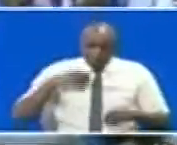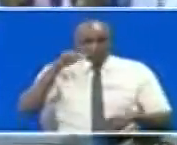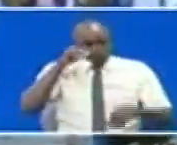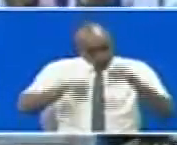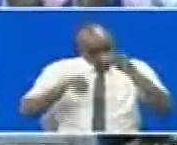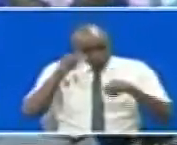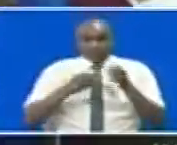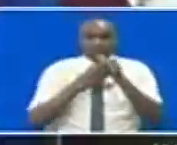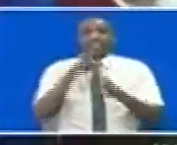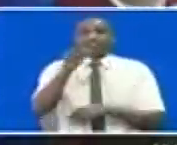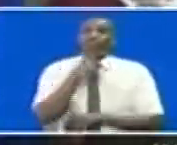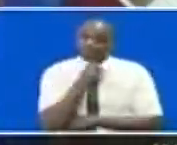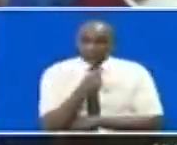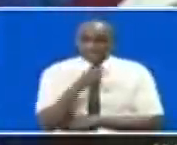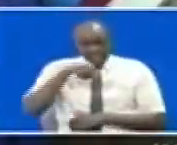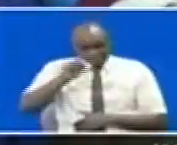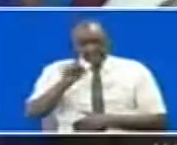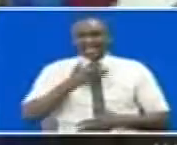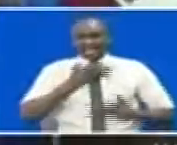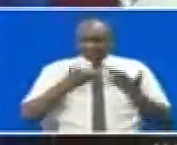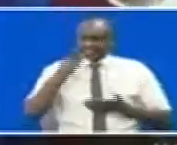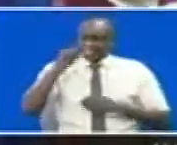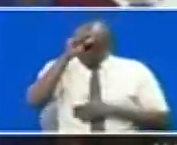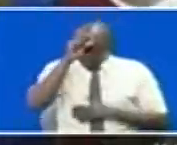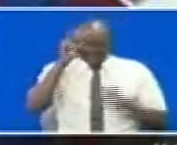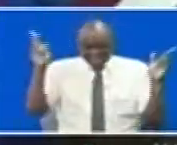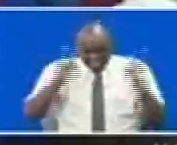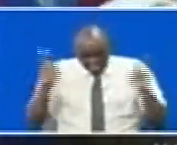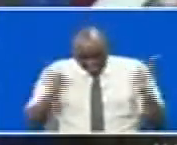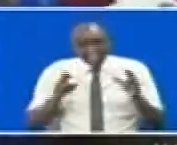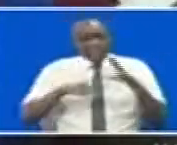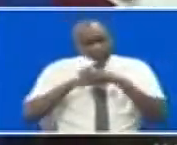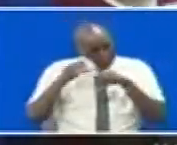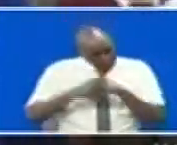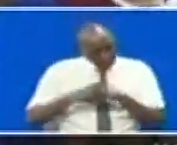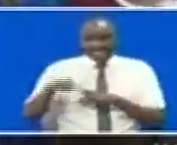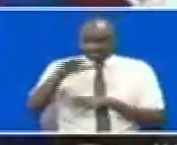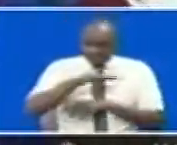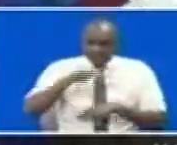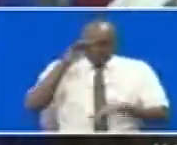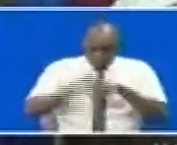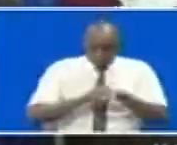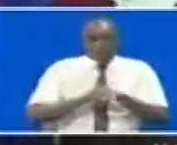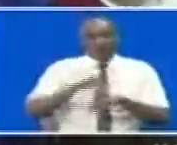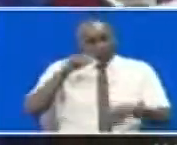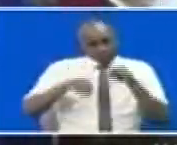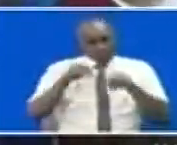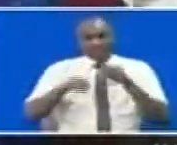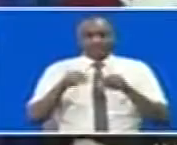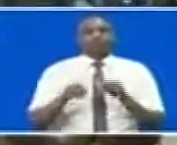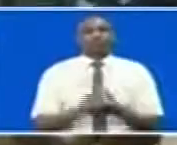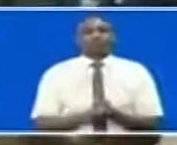they want. Ruto expressed the government's commitment to create the necessary environment for the conduct of the